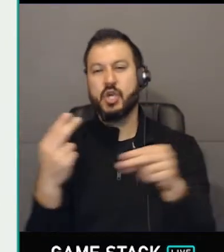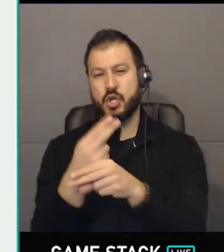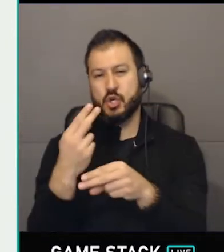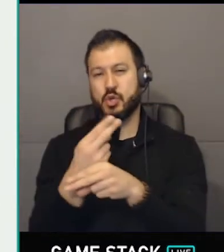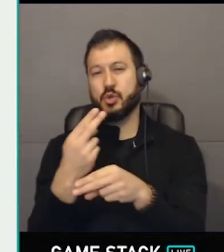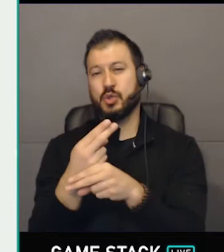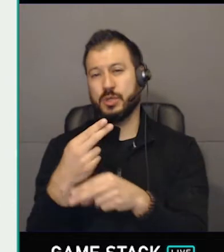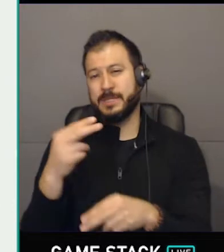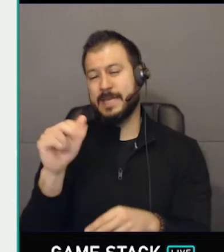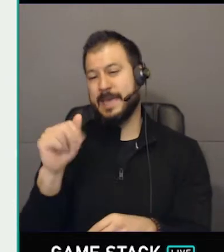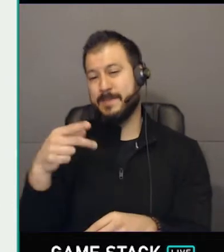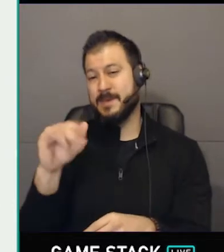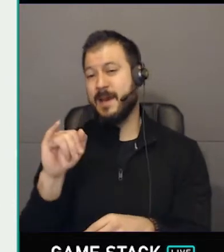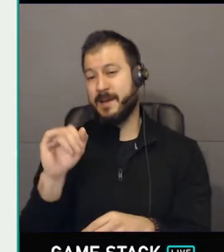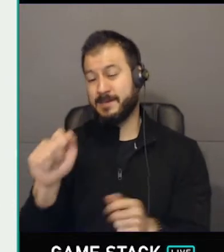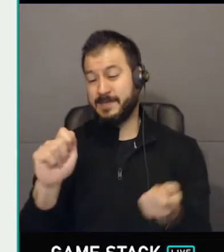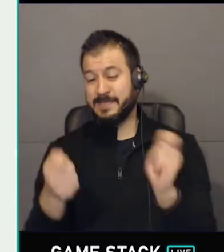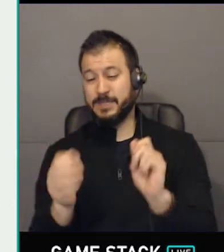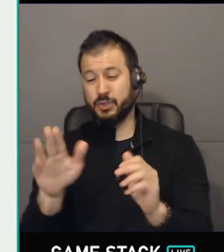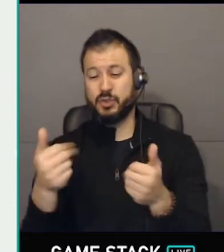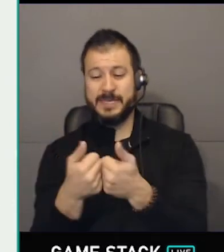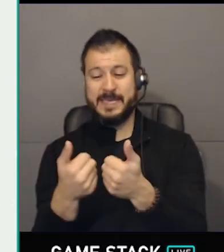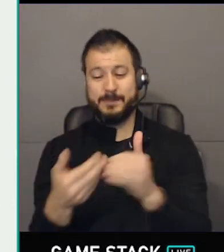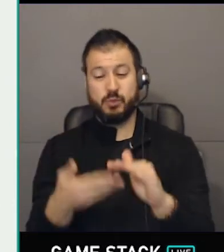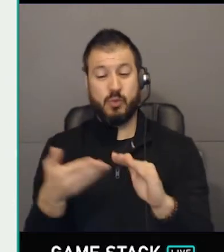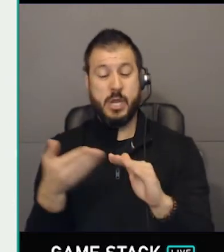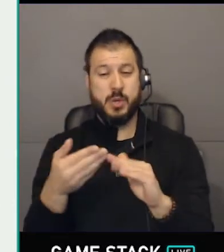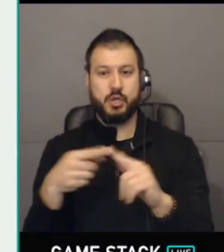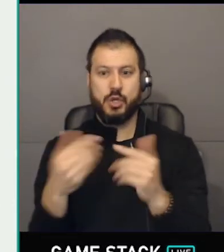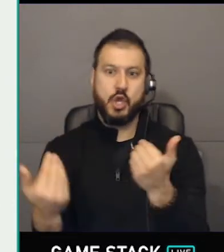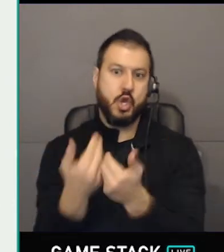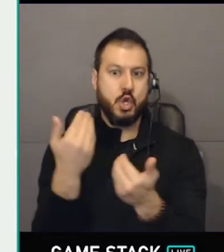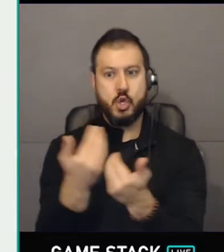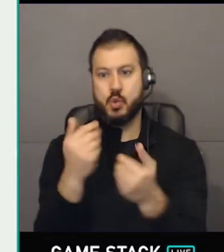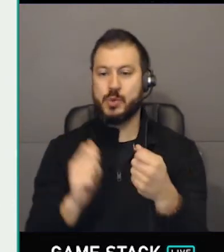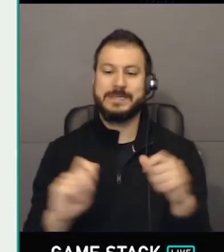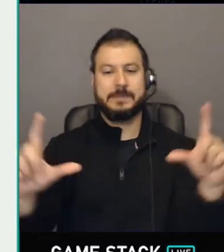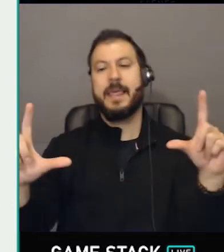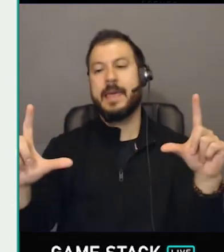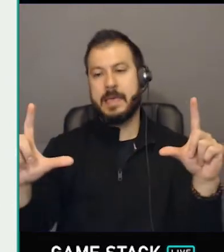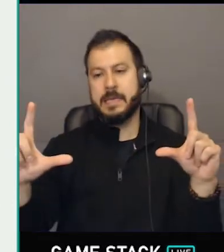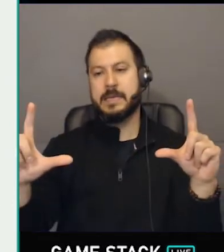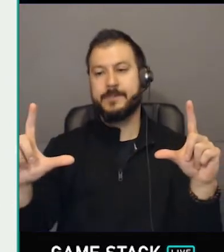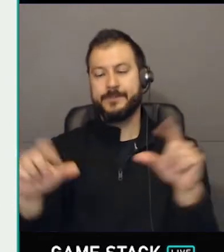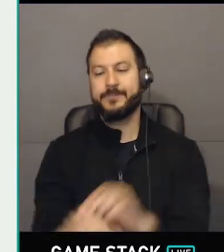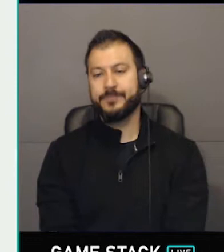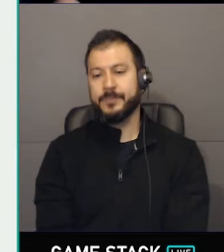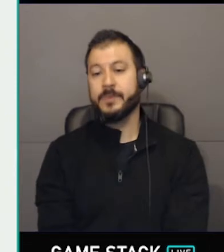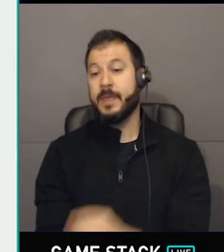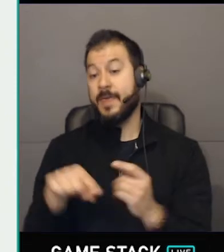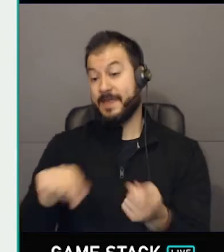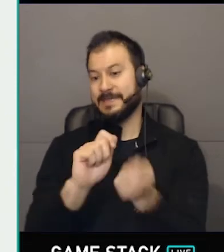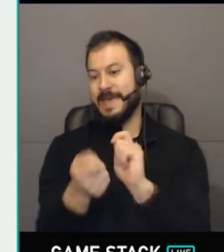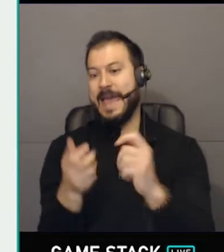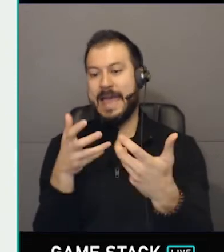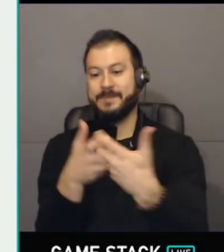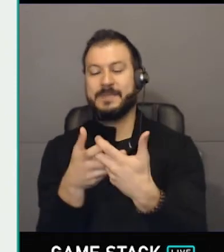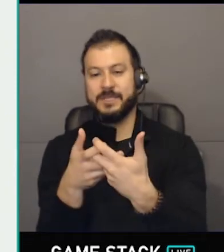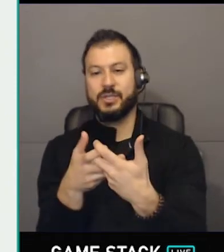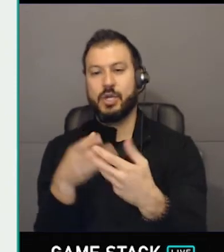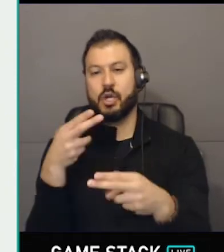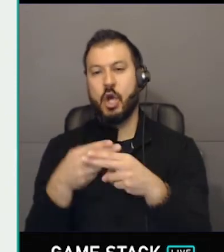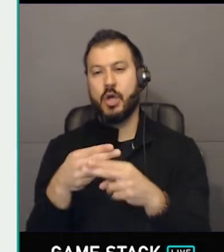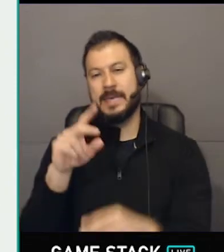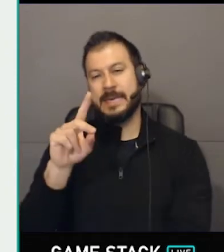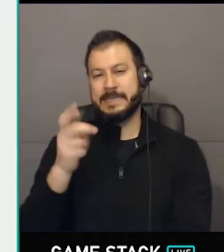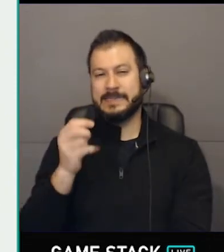and adapt your game's rendering to the new state of the display. This adaptation process is called display mapping, or sometimes